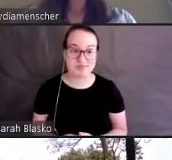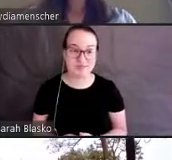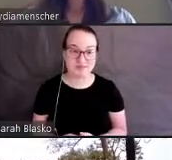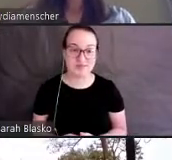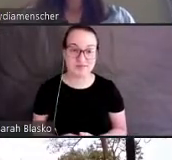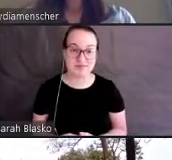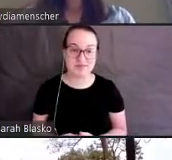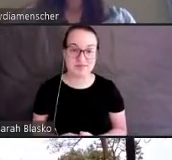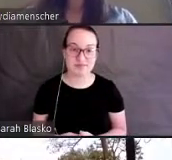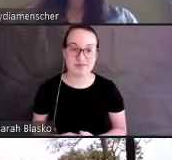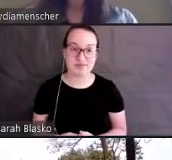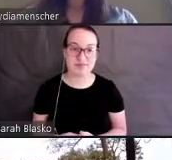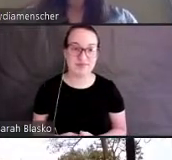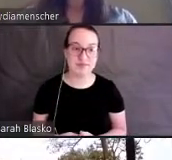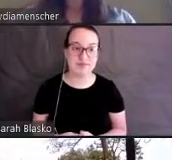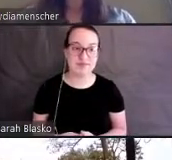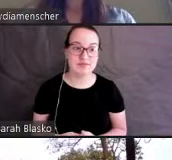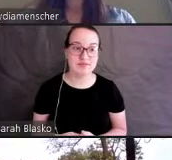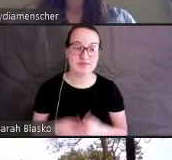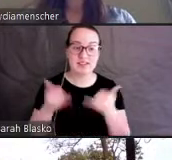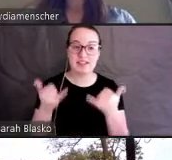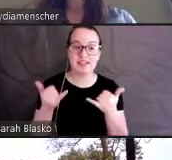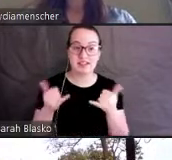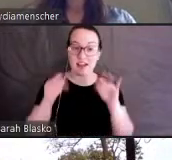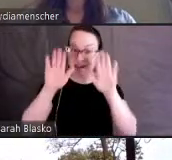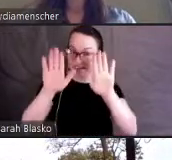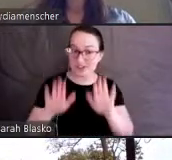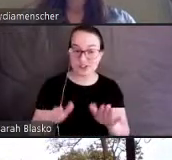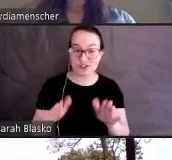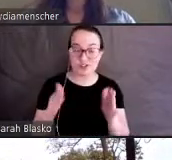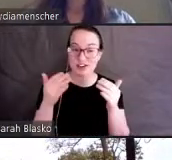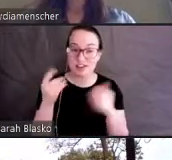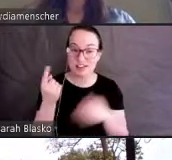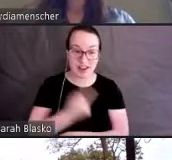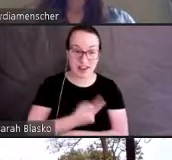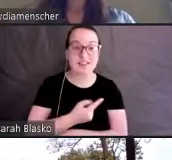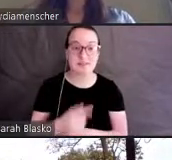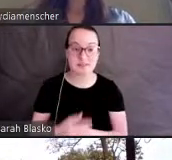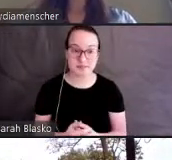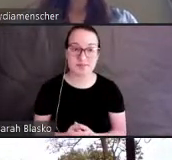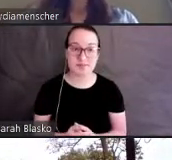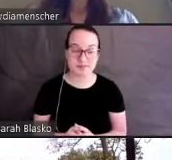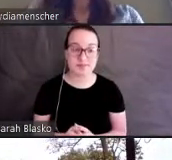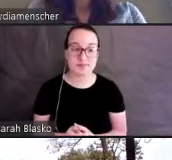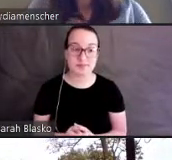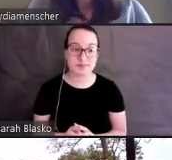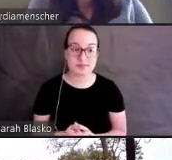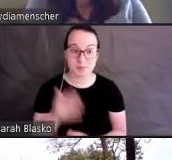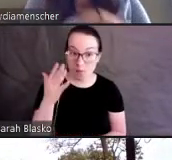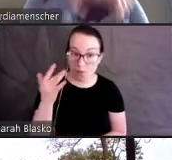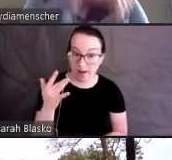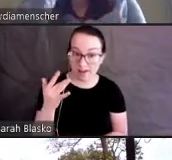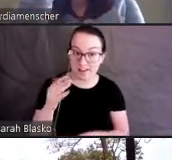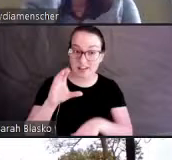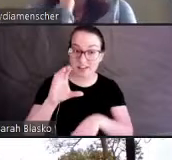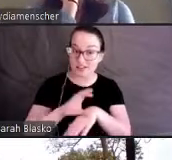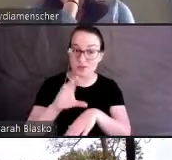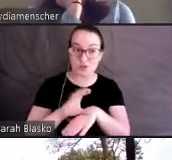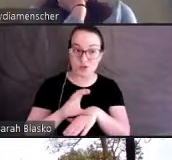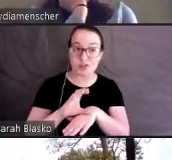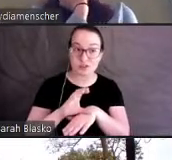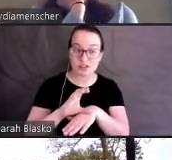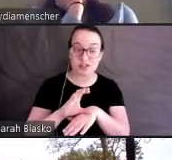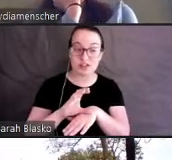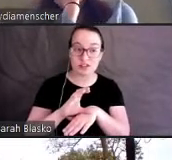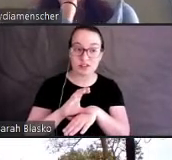But today, guys, is such a great day because for the Gateway City Church,